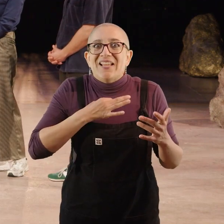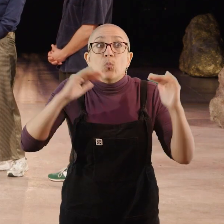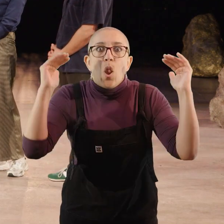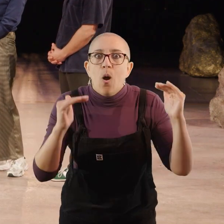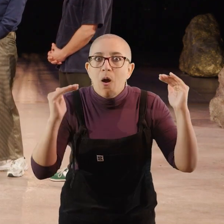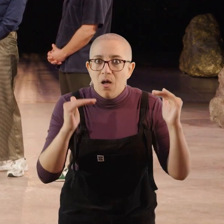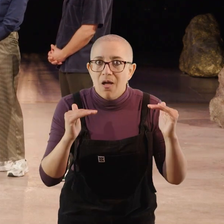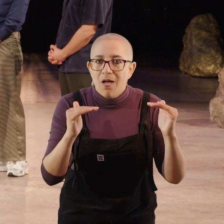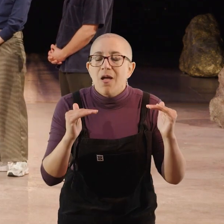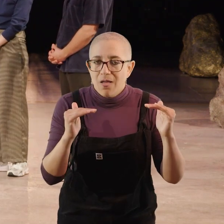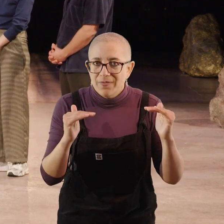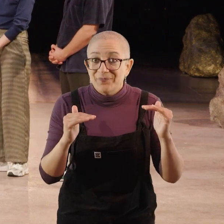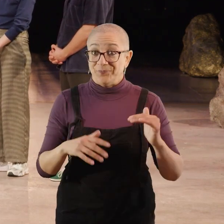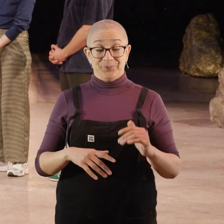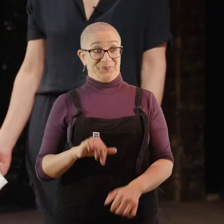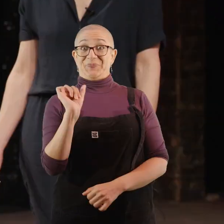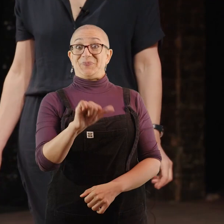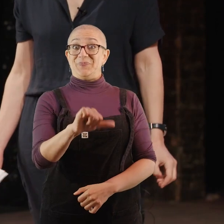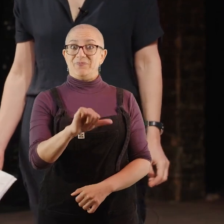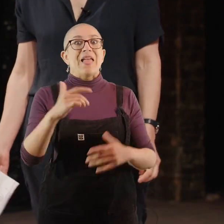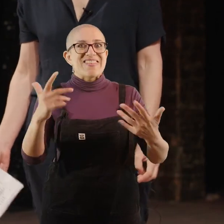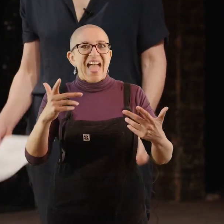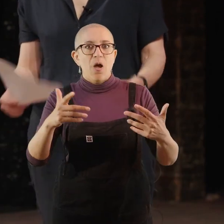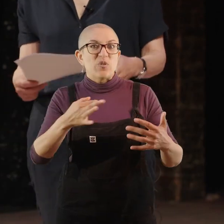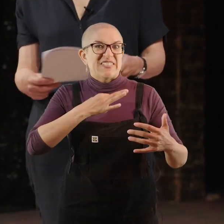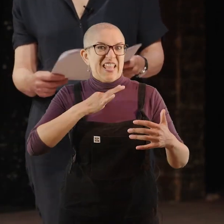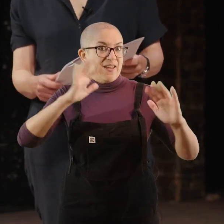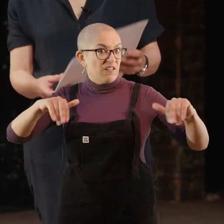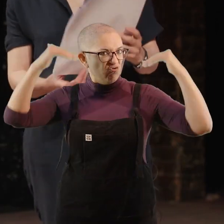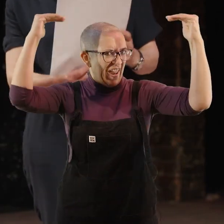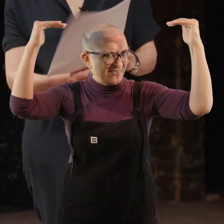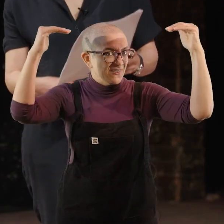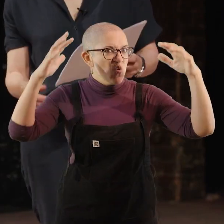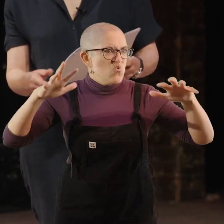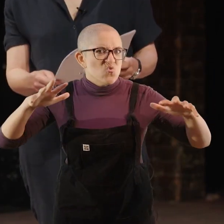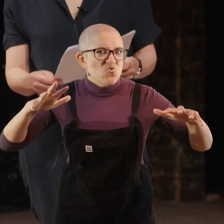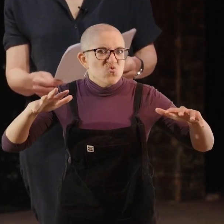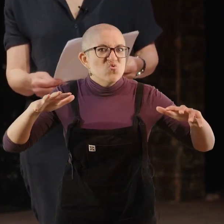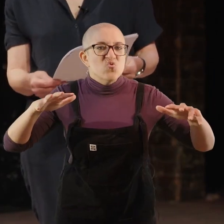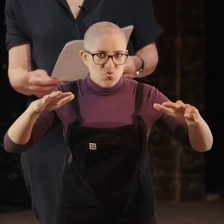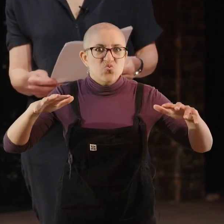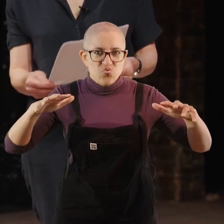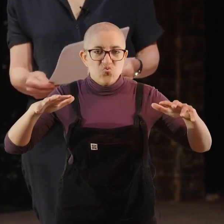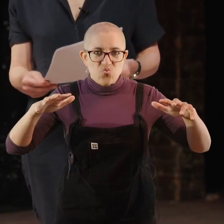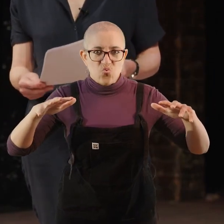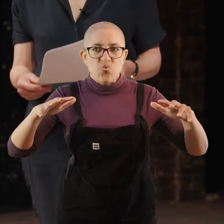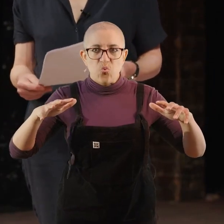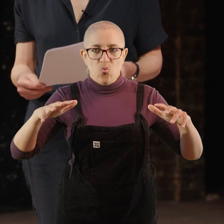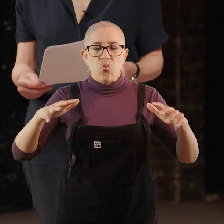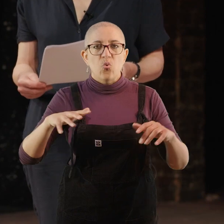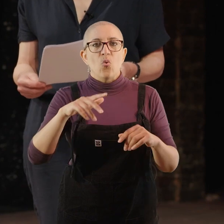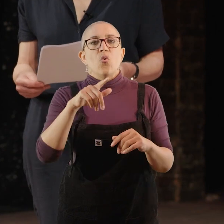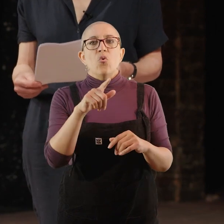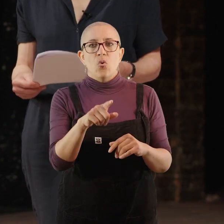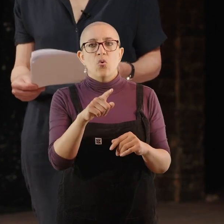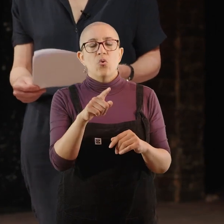what you might say. And let's raise the stakes, you know. So let's in our you know, we've got that much longer on the live lesson. So